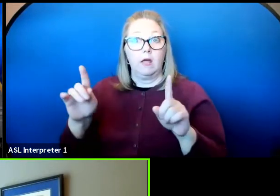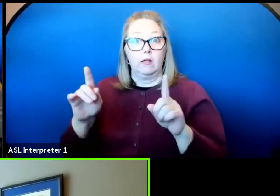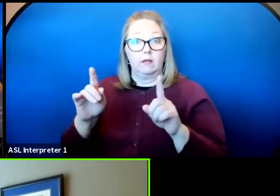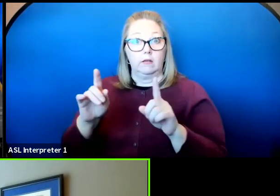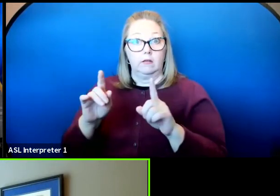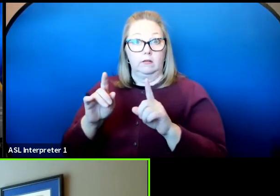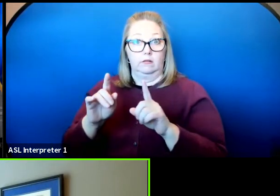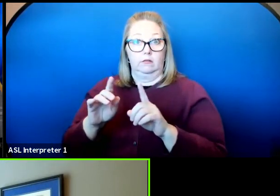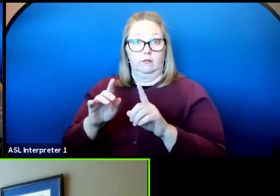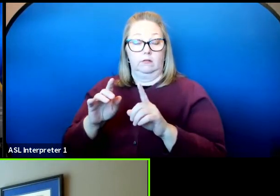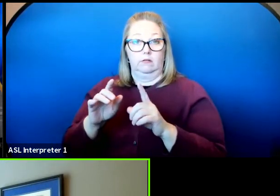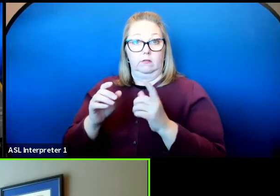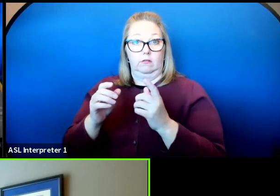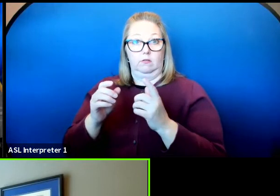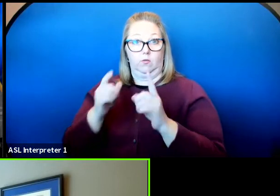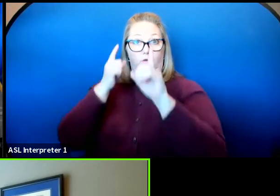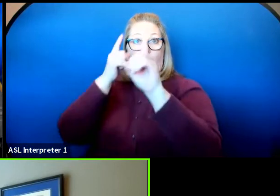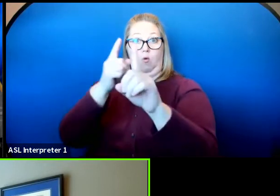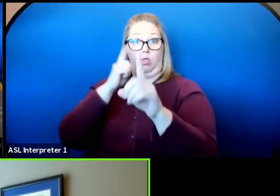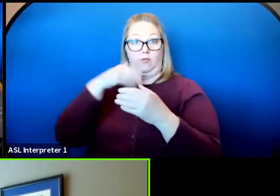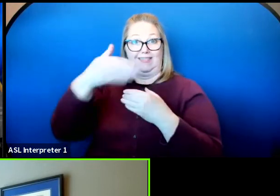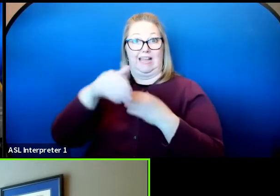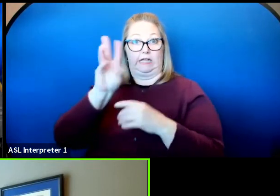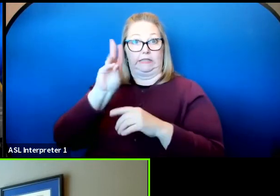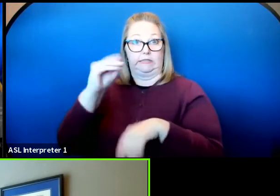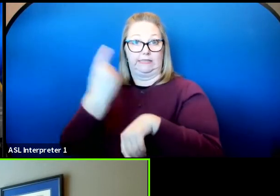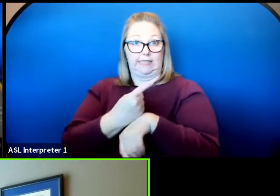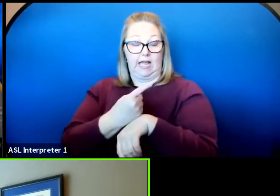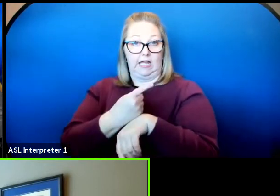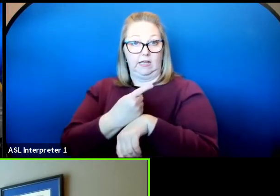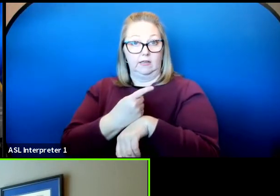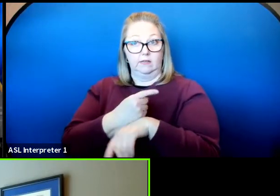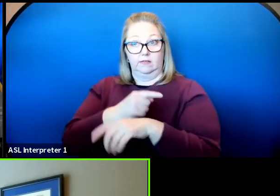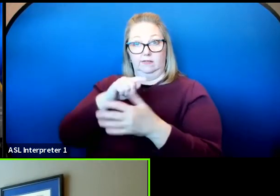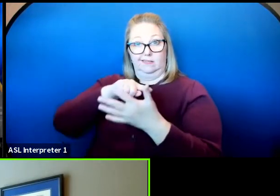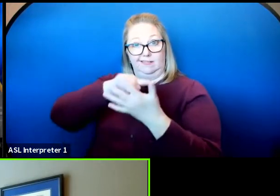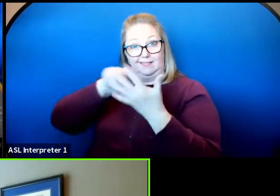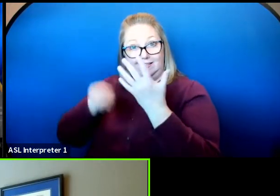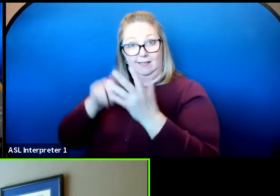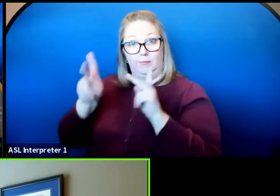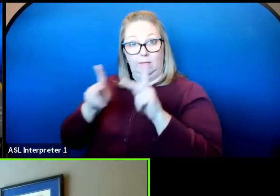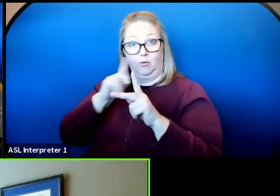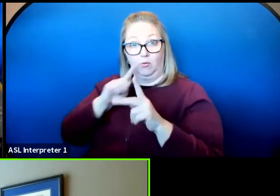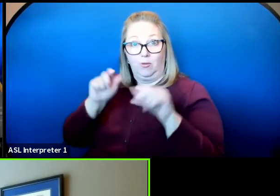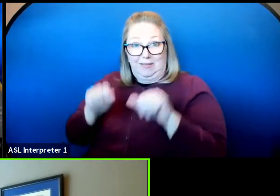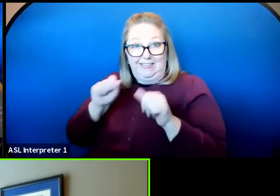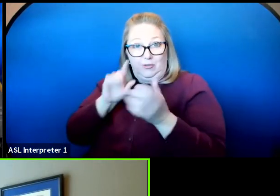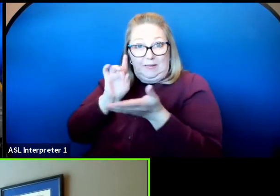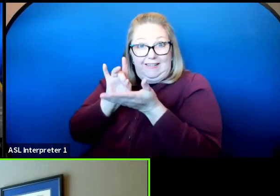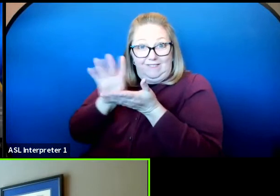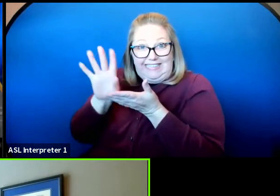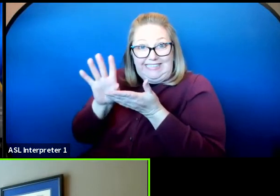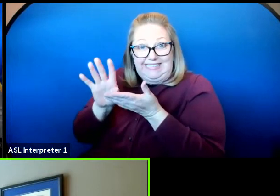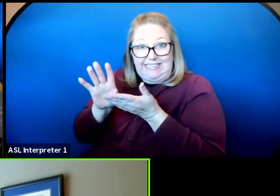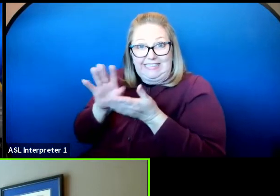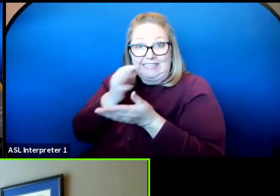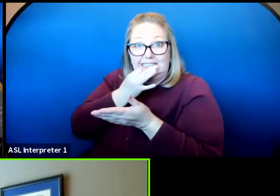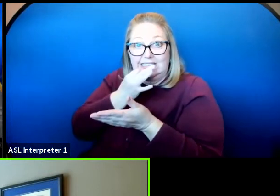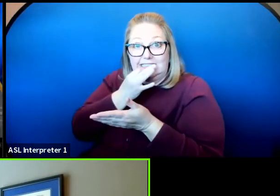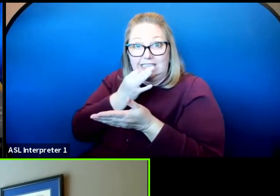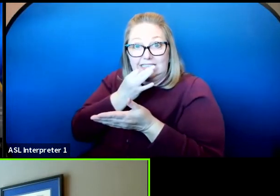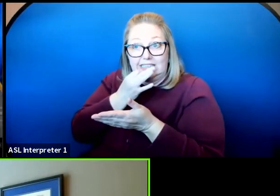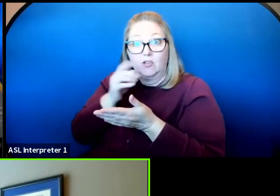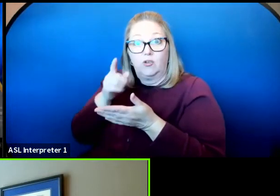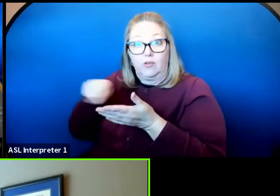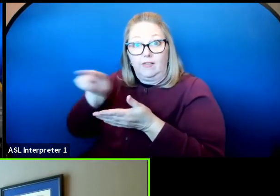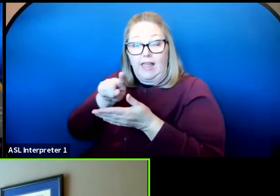in implementing this plan over the next 60 days is to address those court cases that are sitting there right now so that those